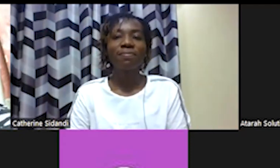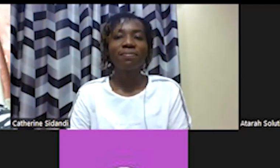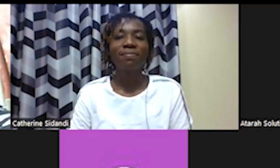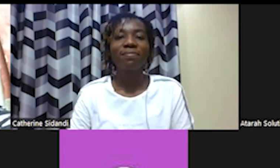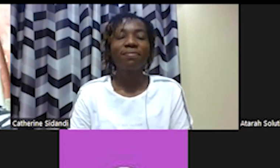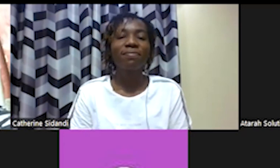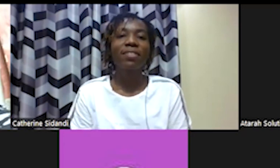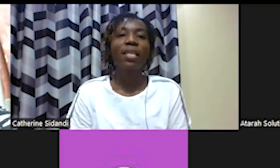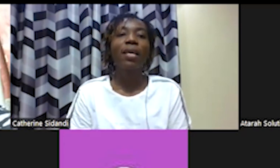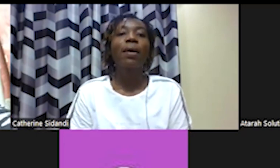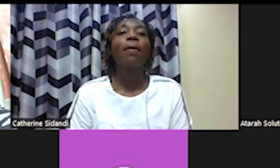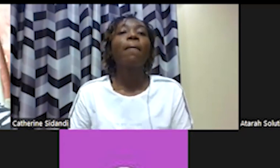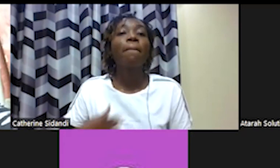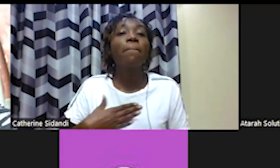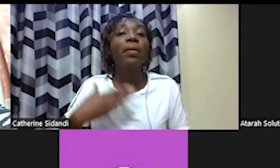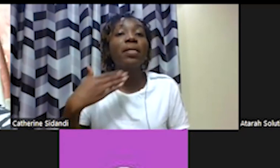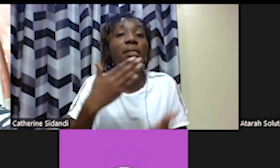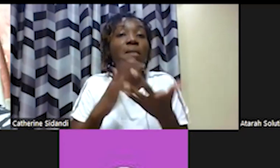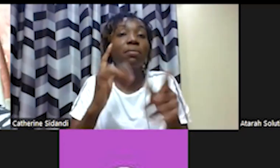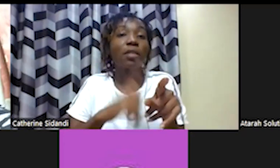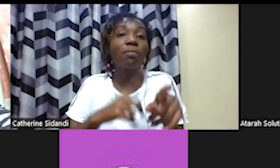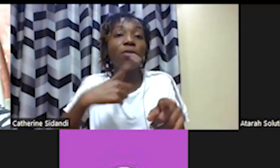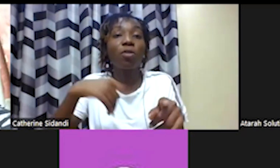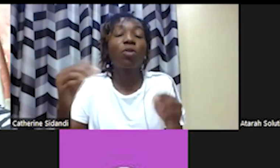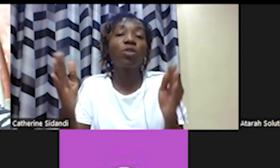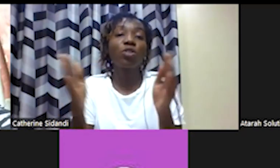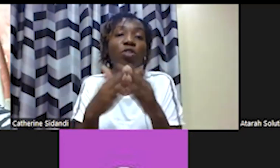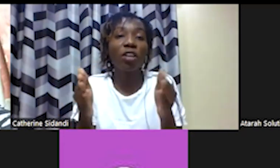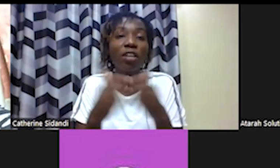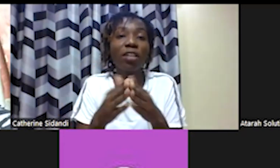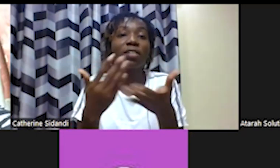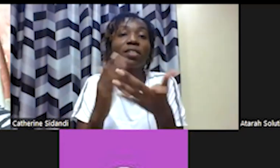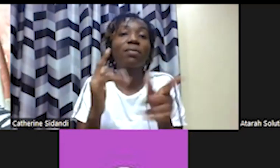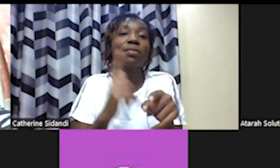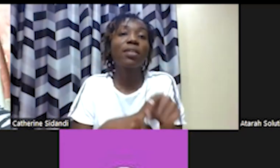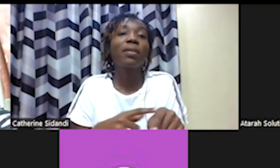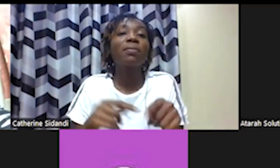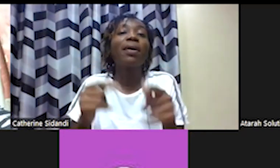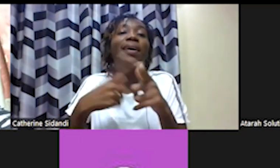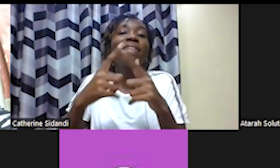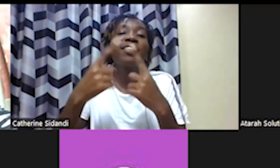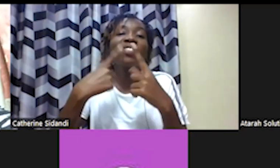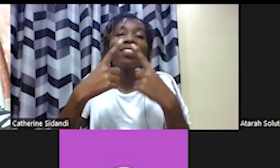I used to go to the toilet times and talk to that person called Linah.